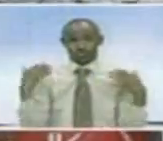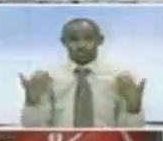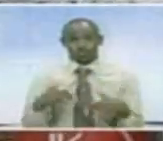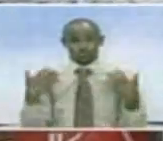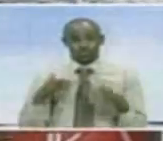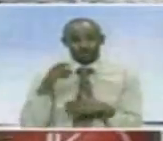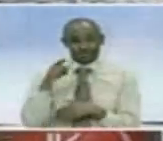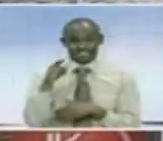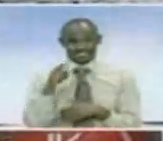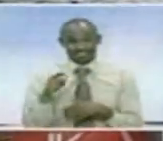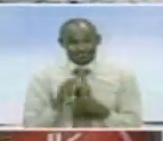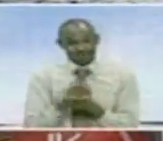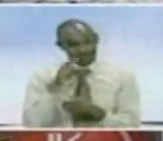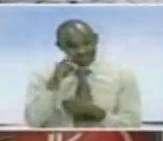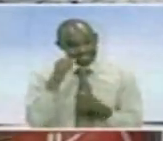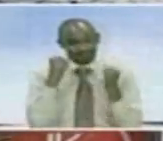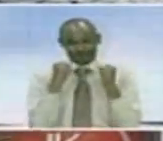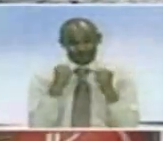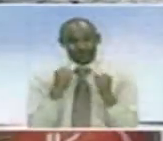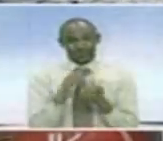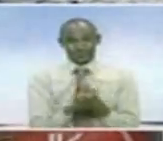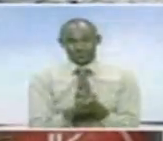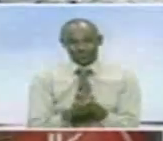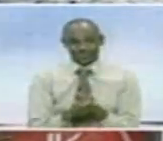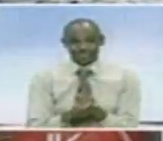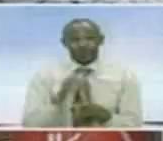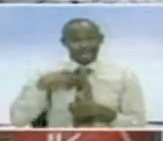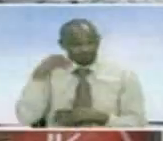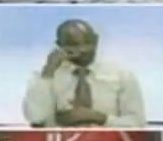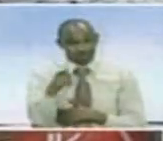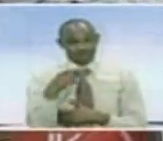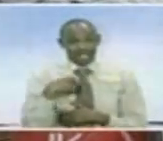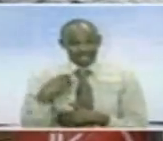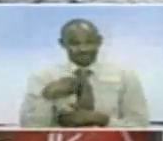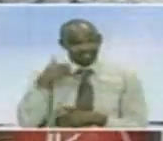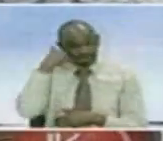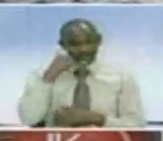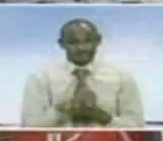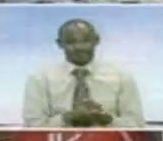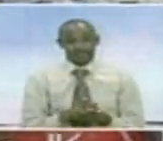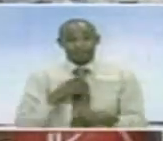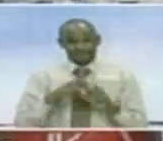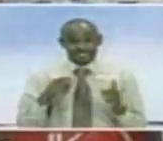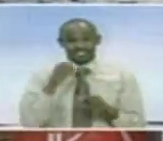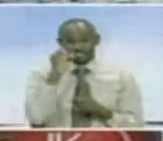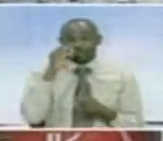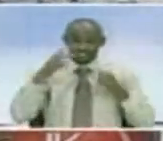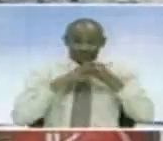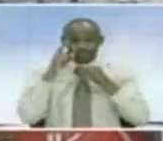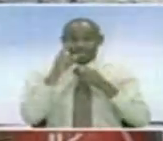You go, Zion lady, you go. Yes. We have a phone call here, by the way. We have a live telephone. So, by the way, the number is